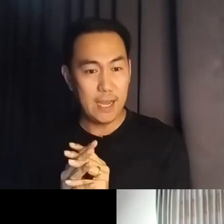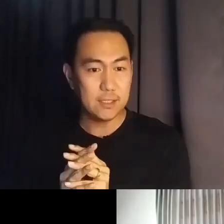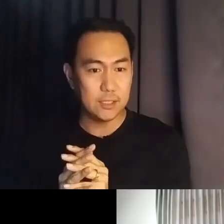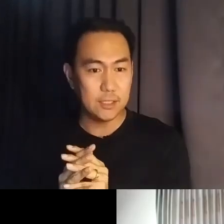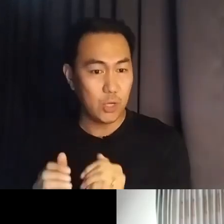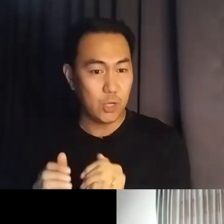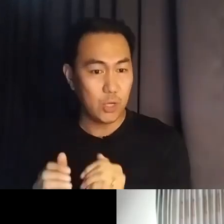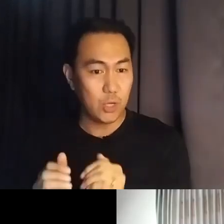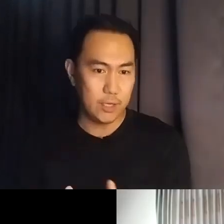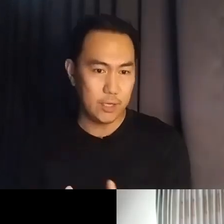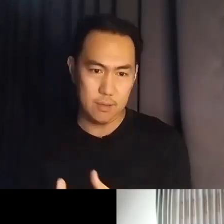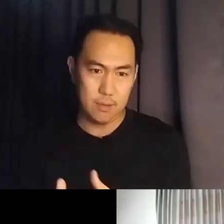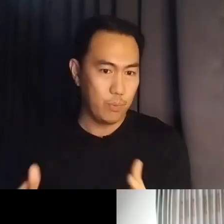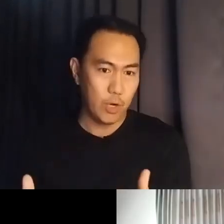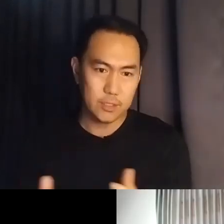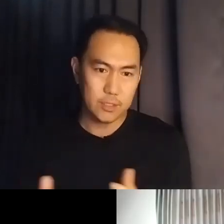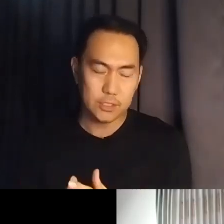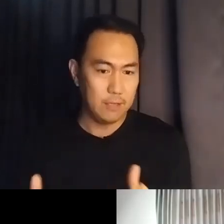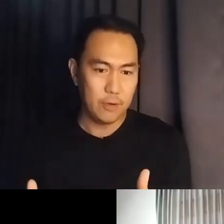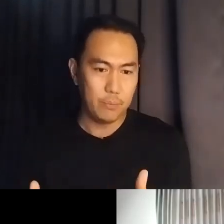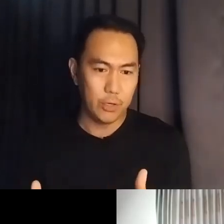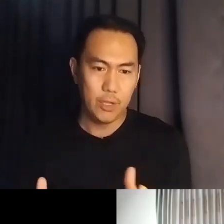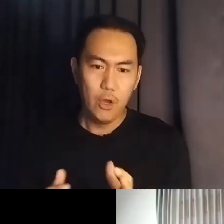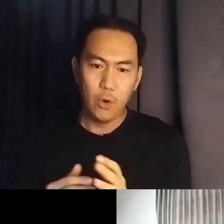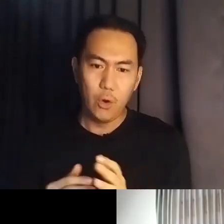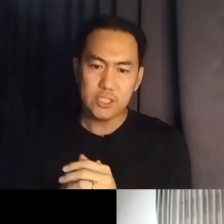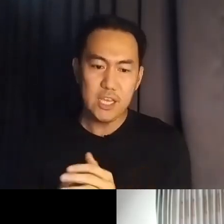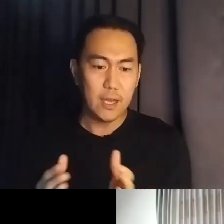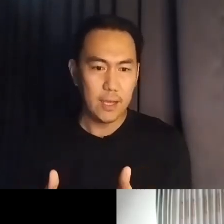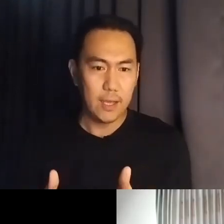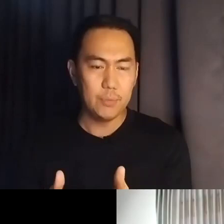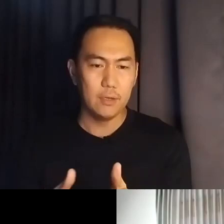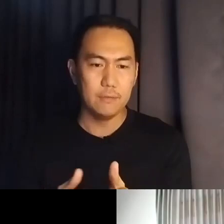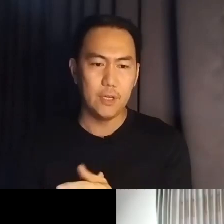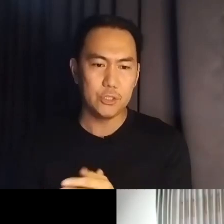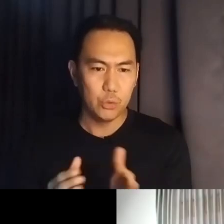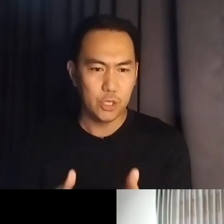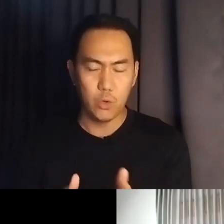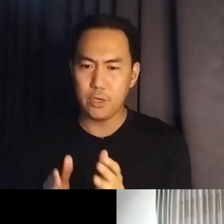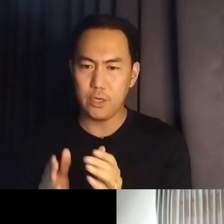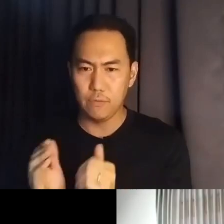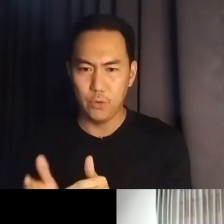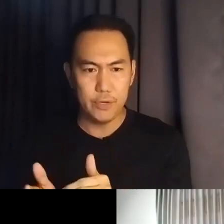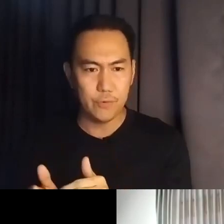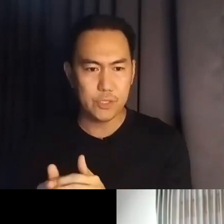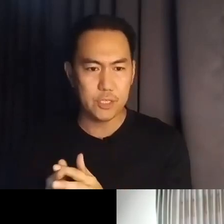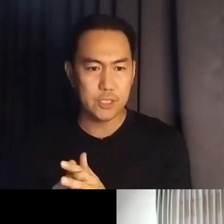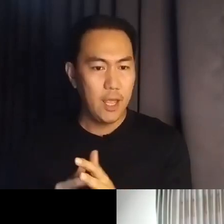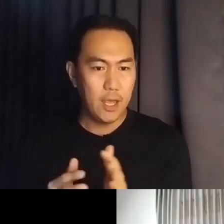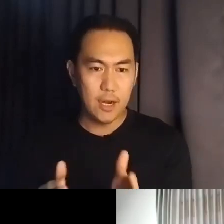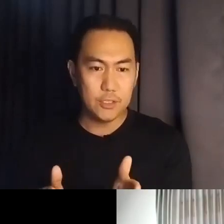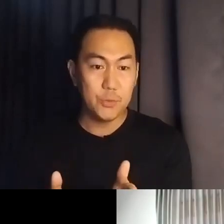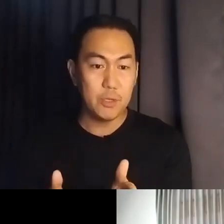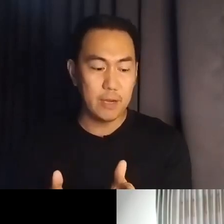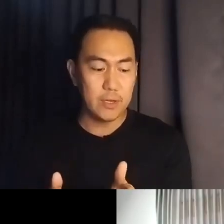be hesitant to come forward, report or self-report, or seek the help of social workers, of law enforcers,